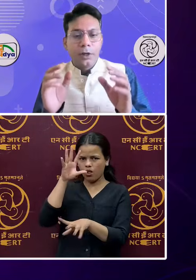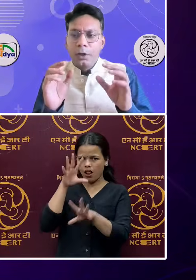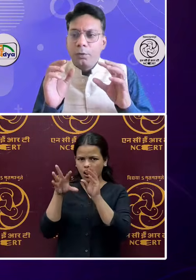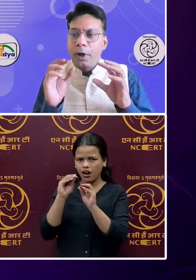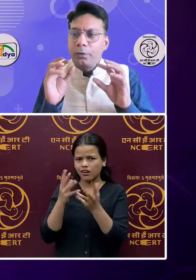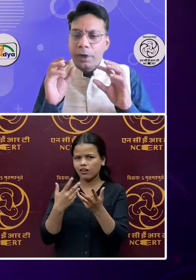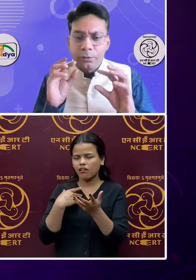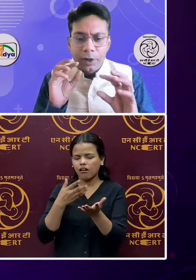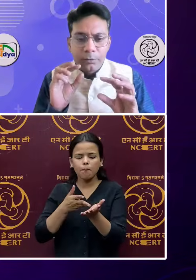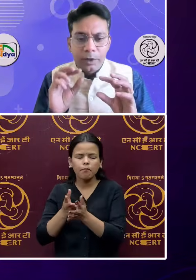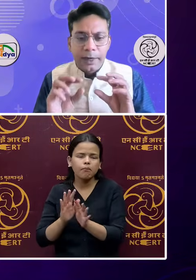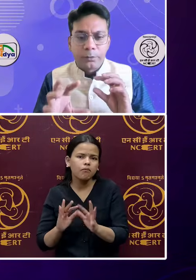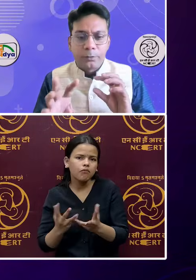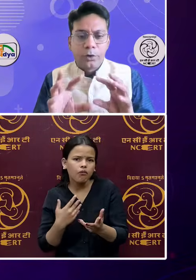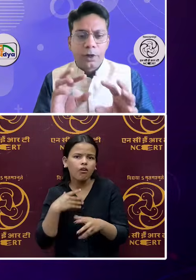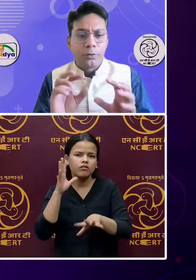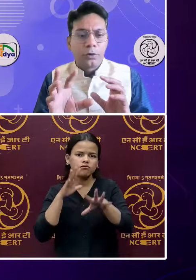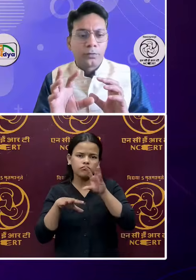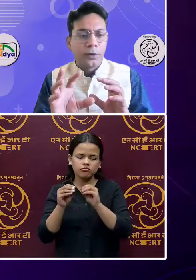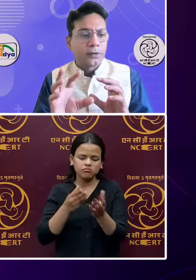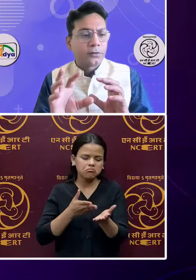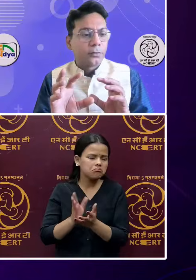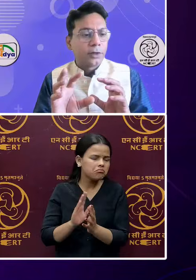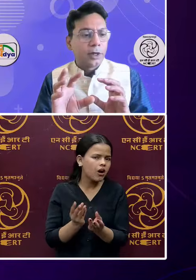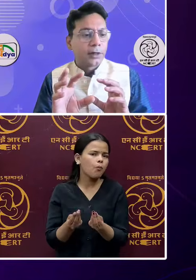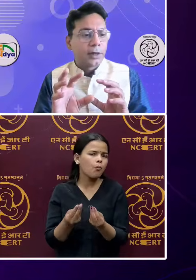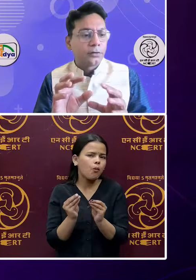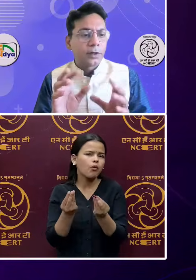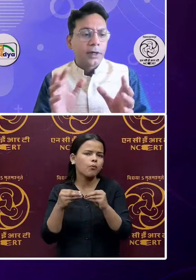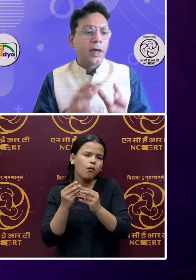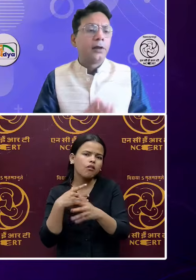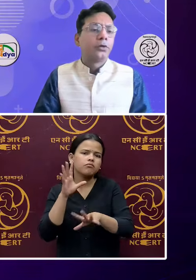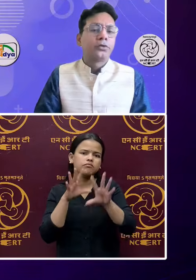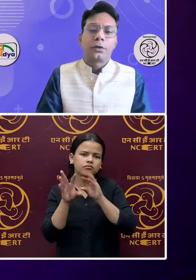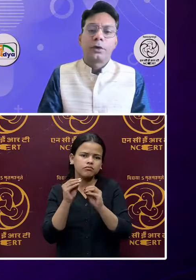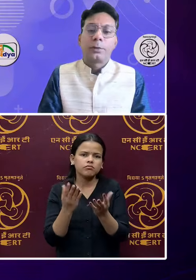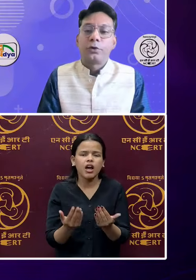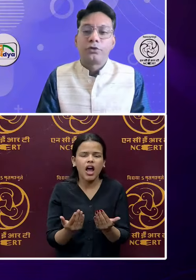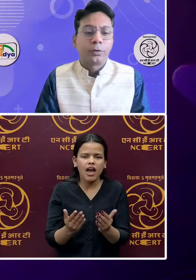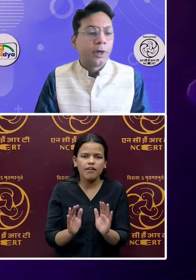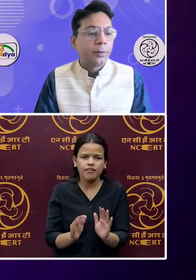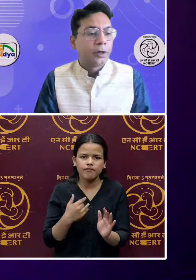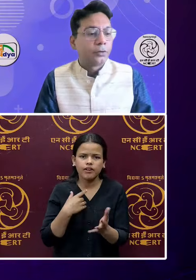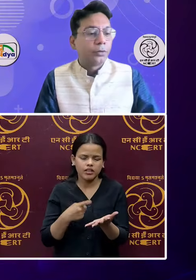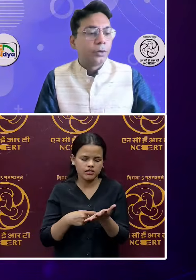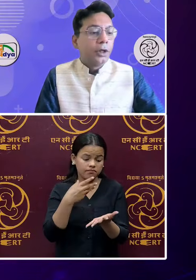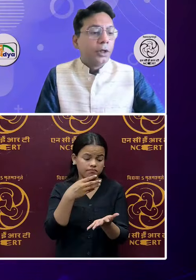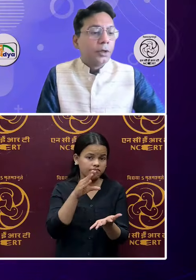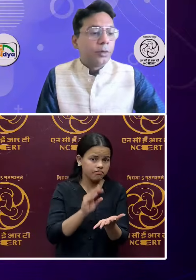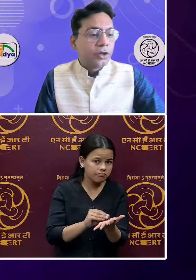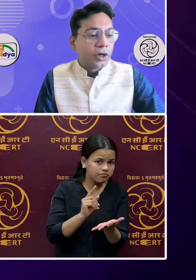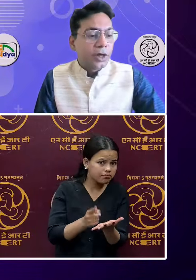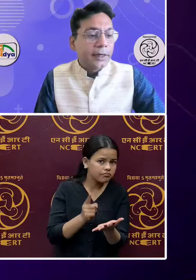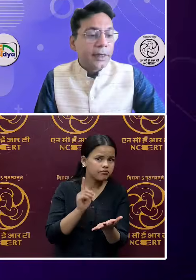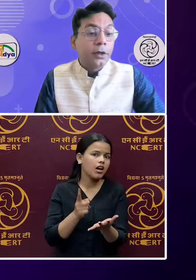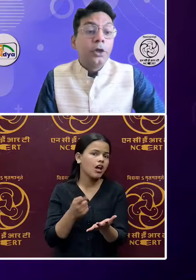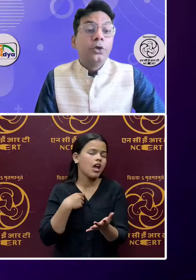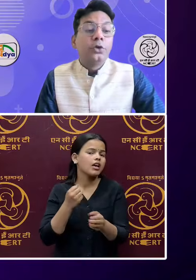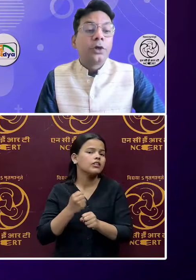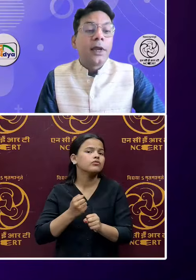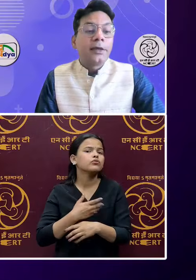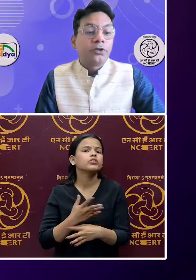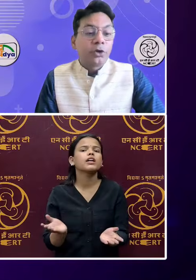pattern, when we get more and more flux of the learners, correct? All those reports should be able to be